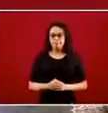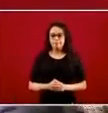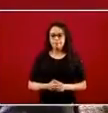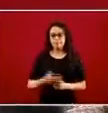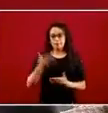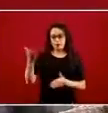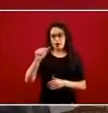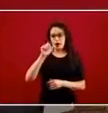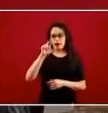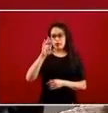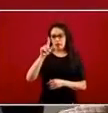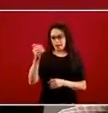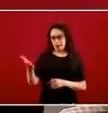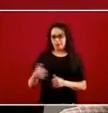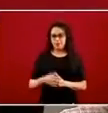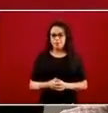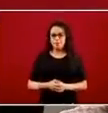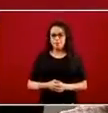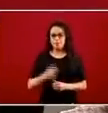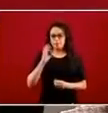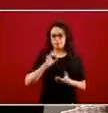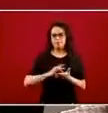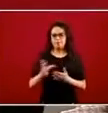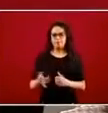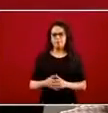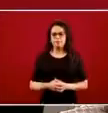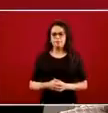you. Araceli, please.